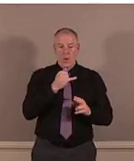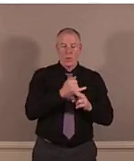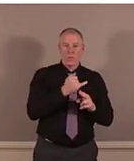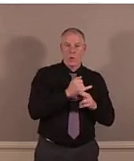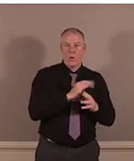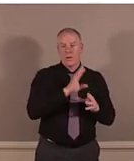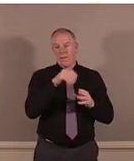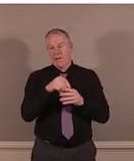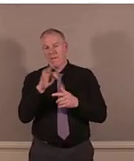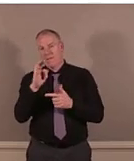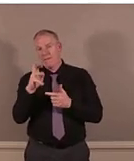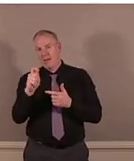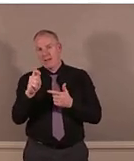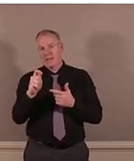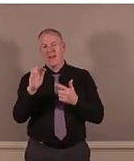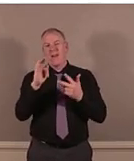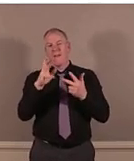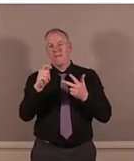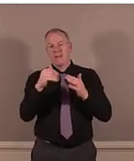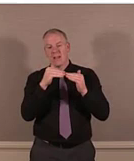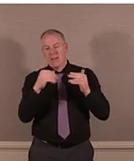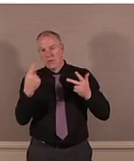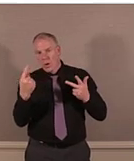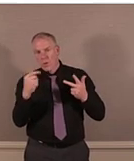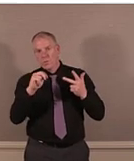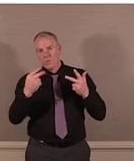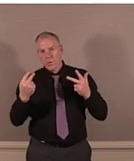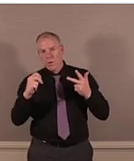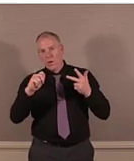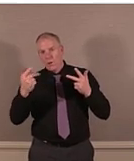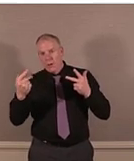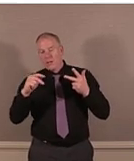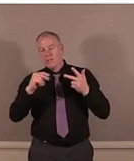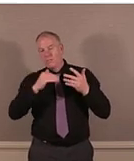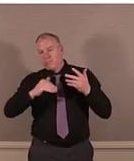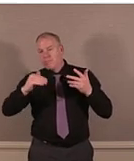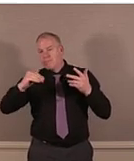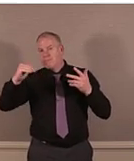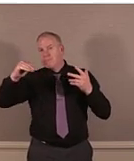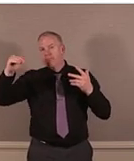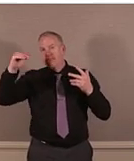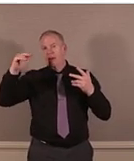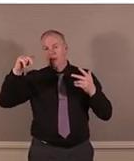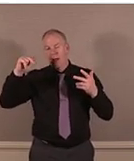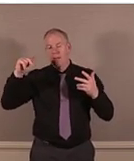vet, within vet from level 1, you could start and you could maybe be doing,